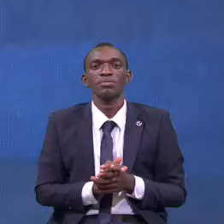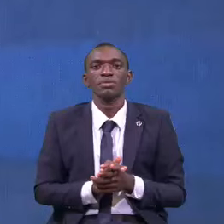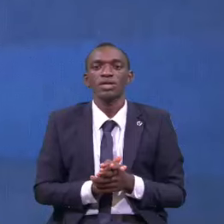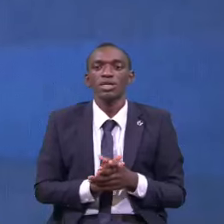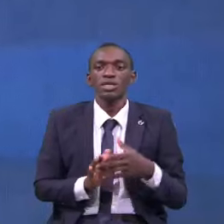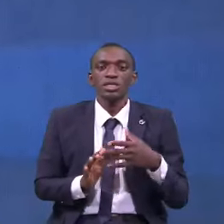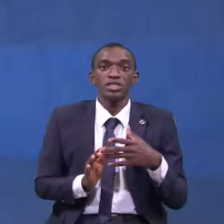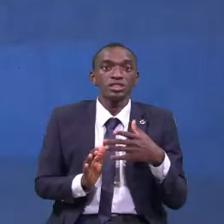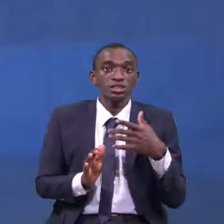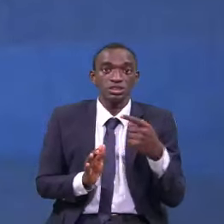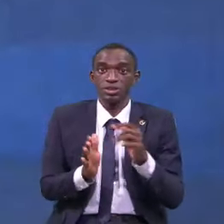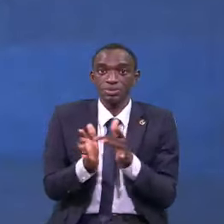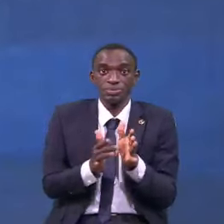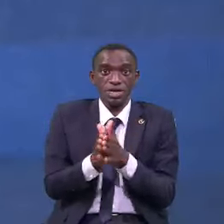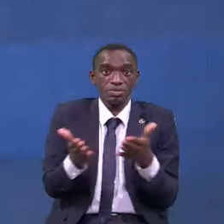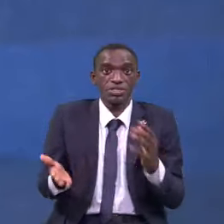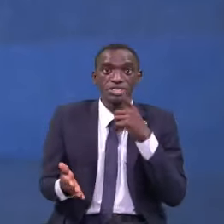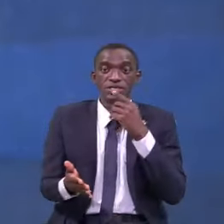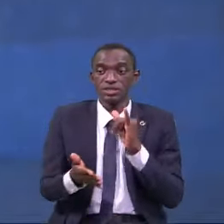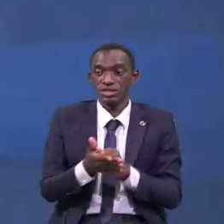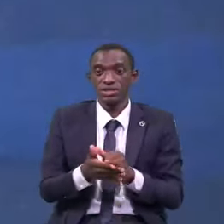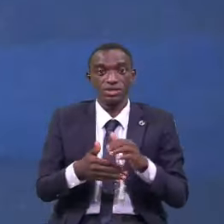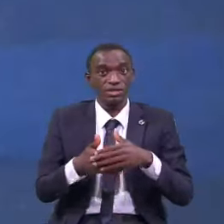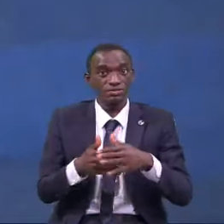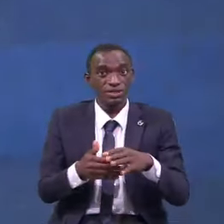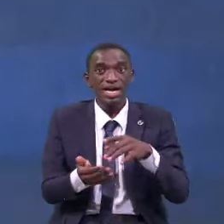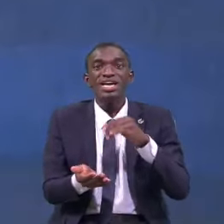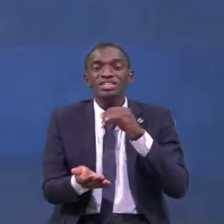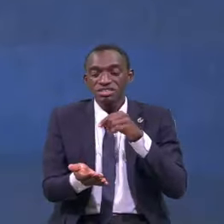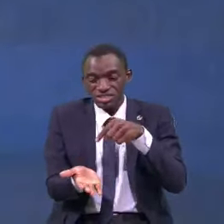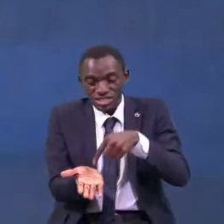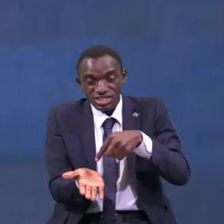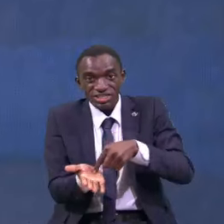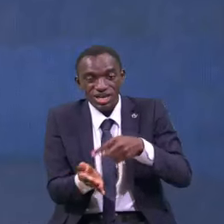Daniel chapter 7 verse 28. Hitherto is the end of the matter.